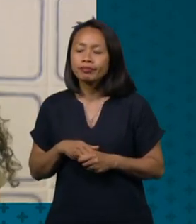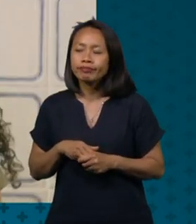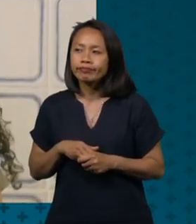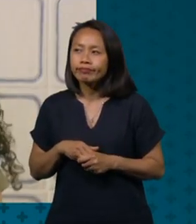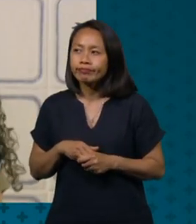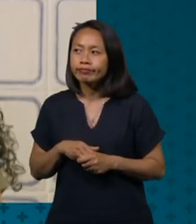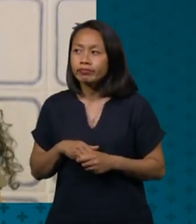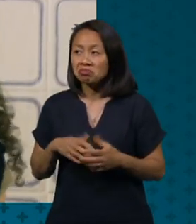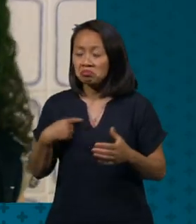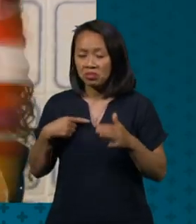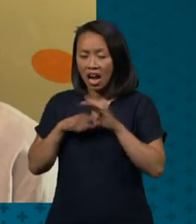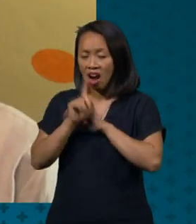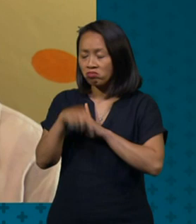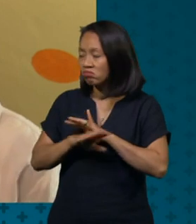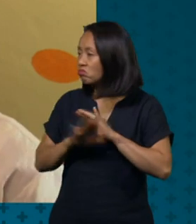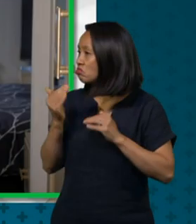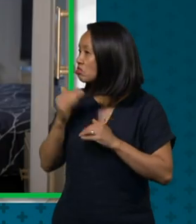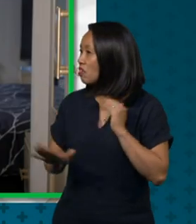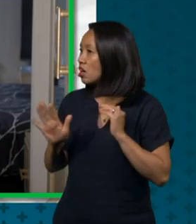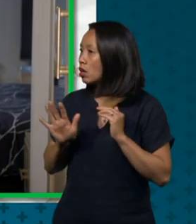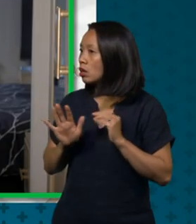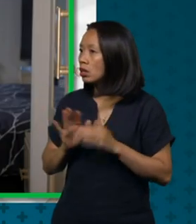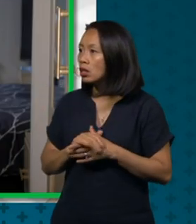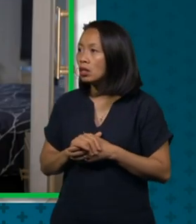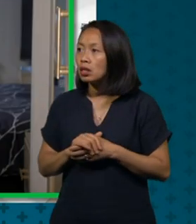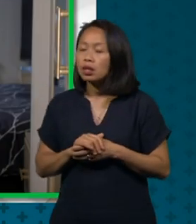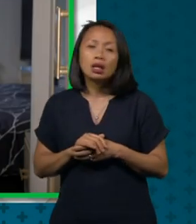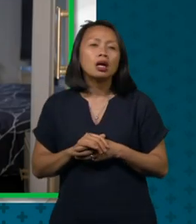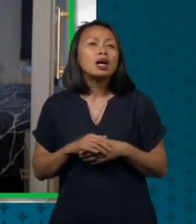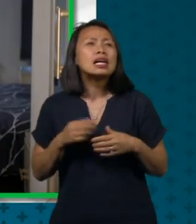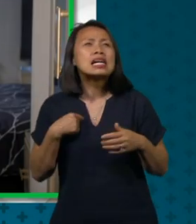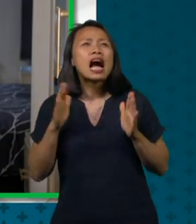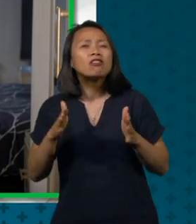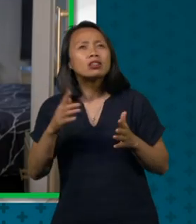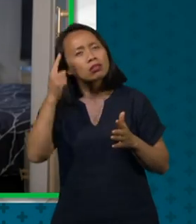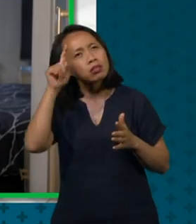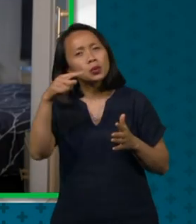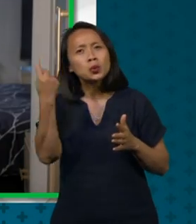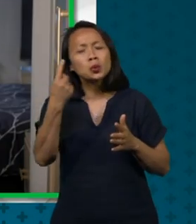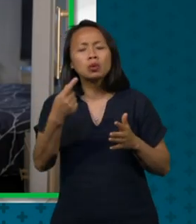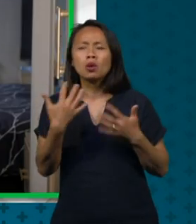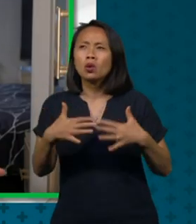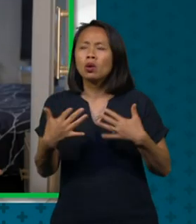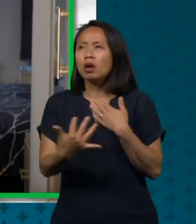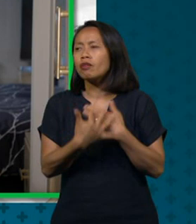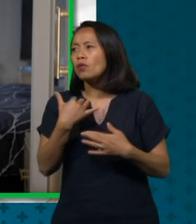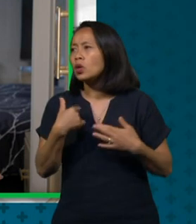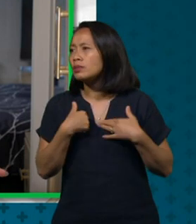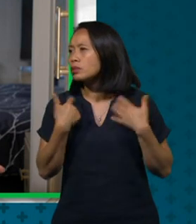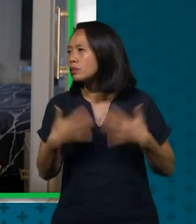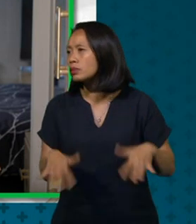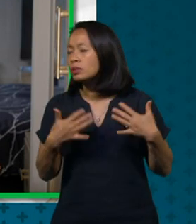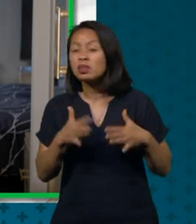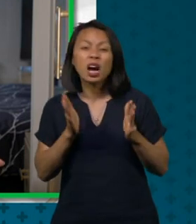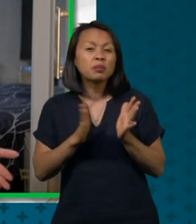I'm never coming out of here. But if I have to name one person who's influenced me the most, it's gotta be